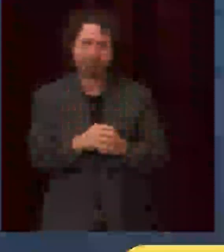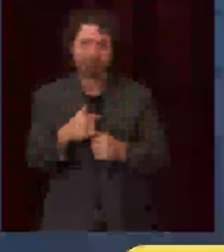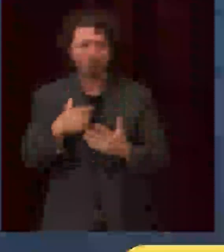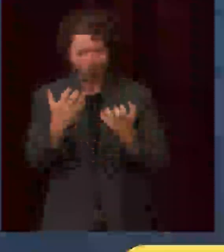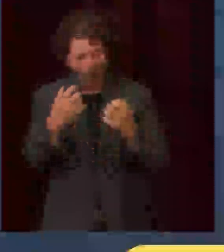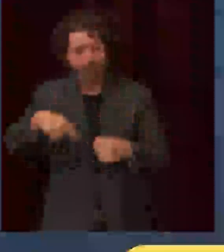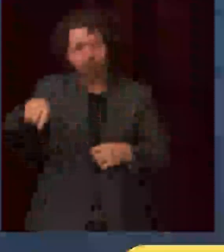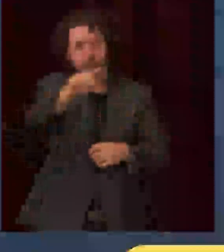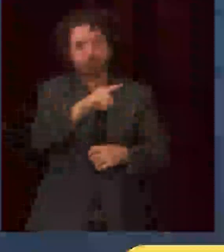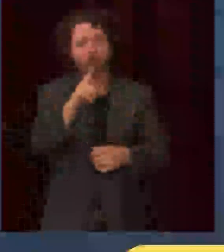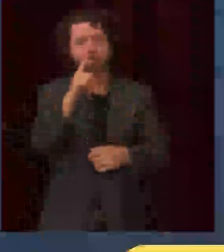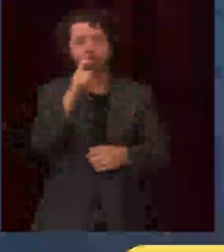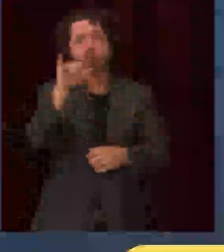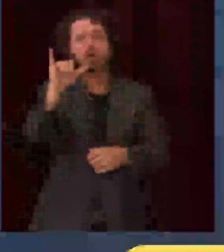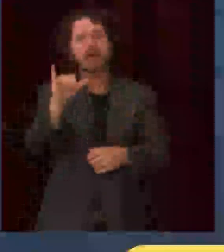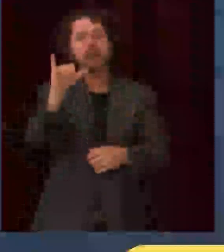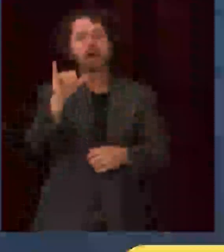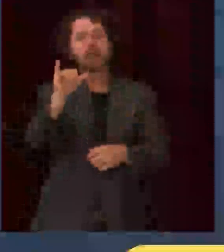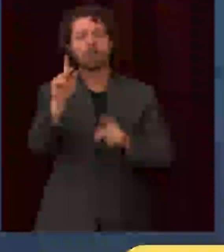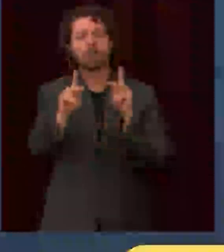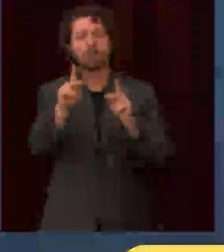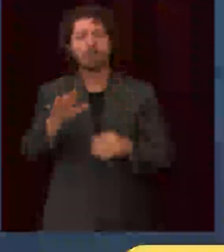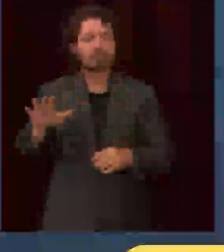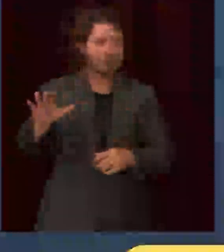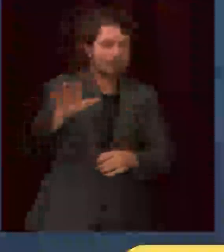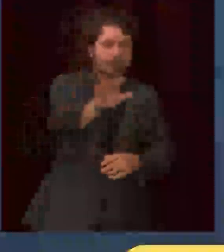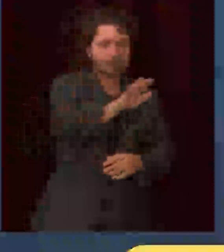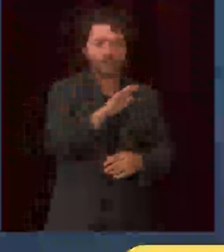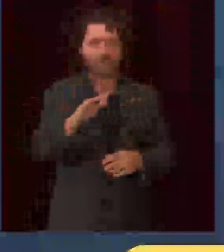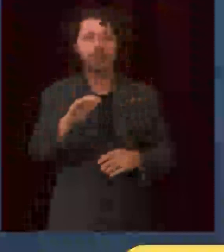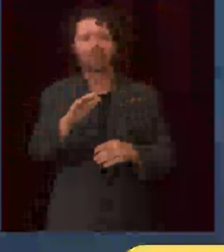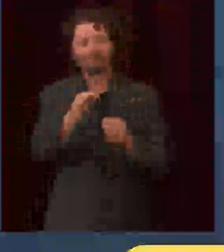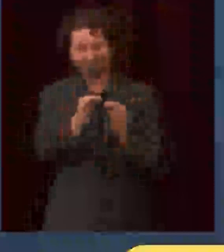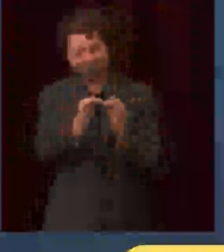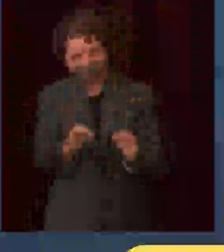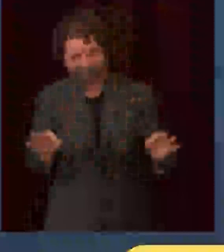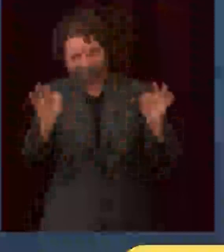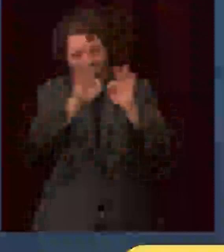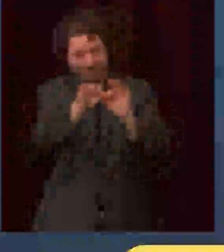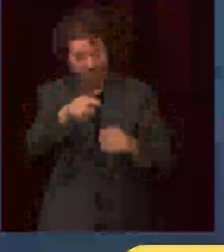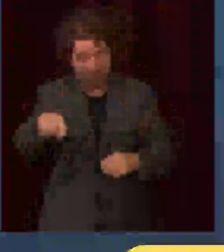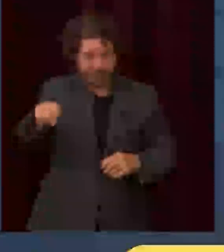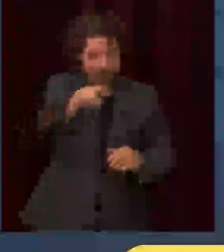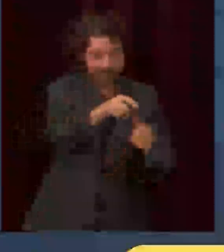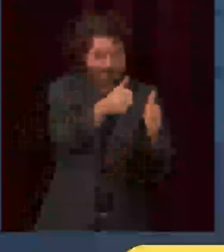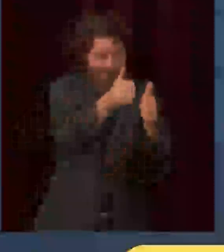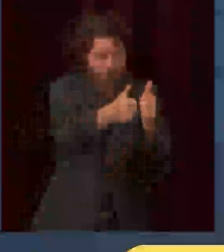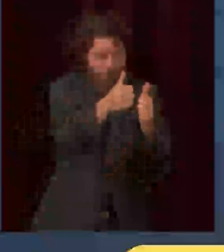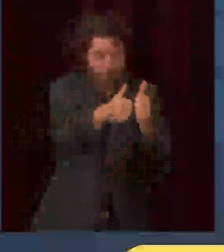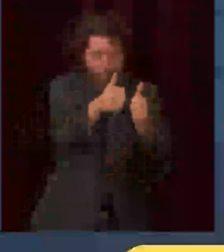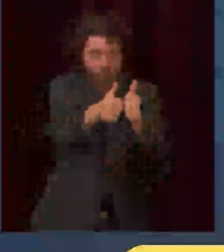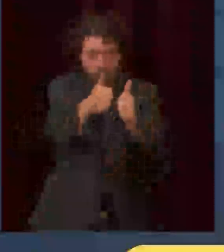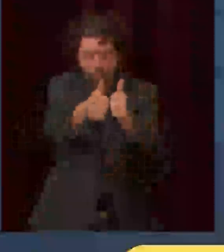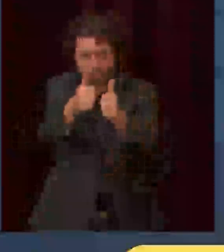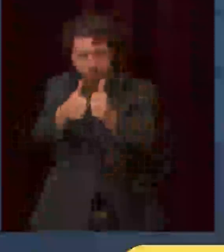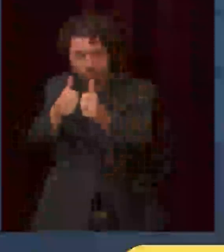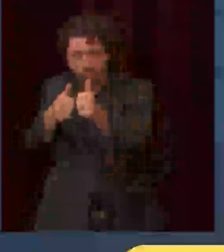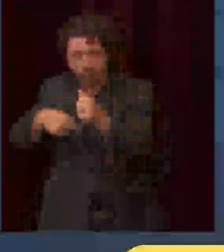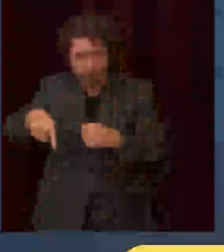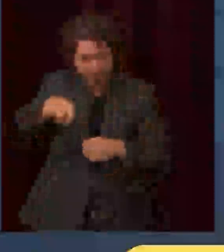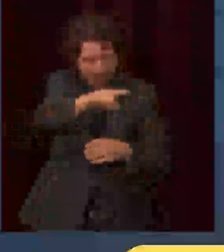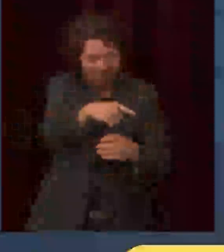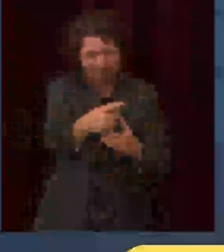Yakima if we all sort of get behind this wagon and push. You know, if